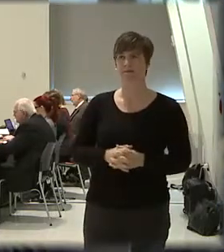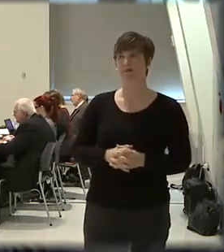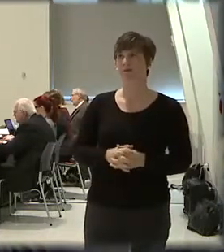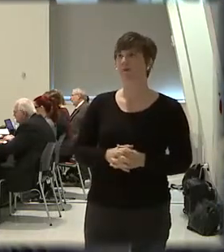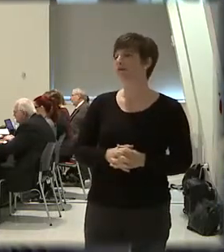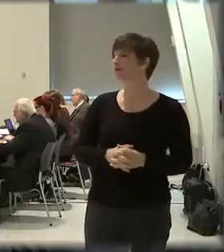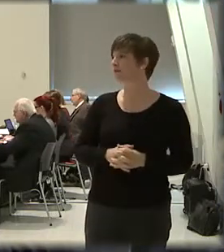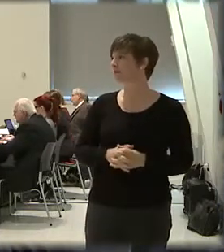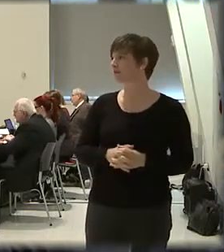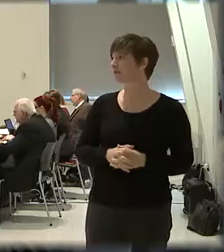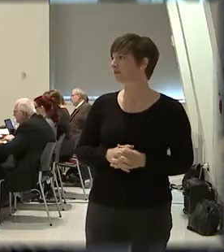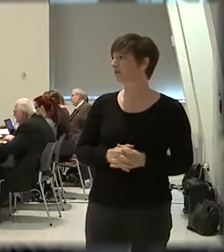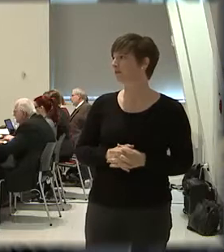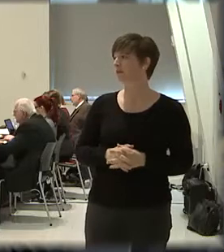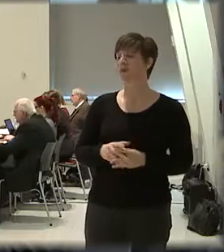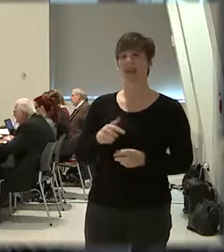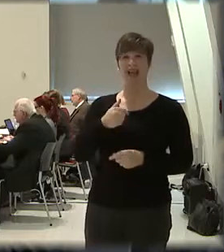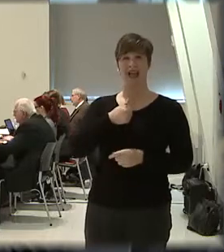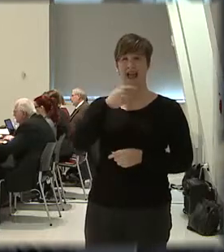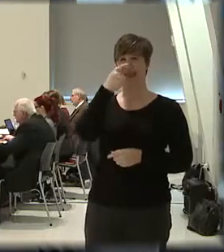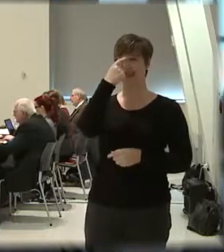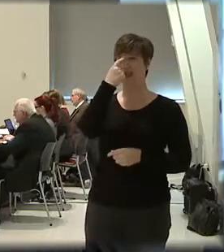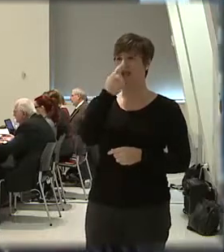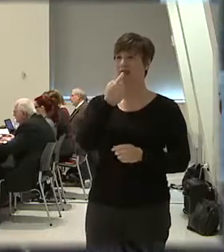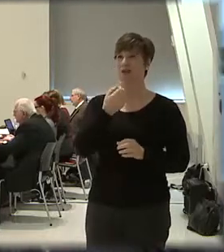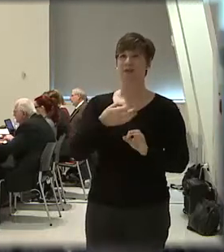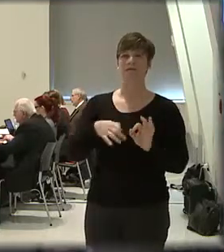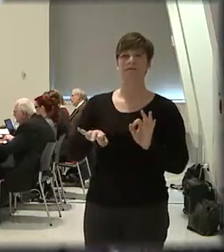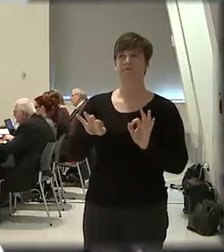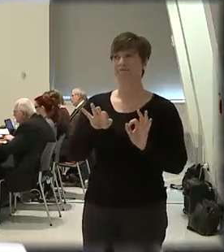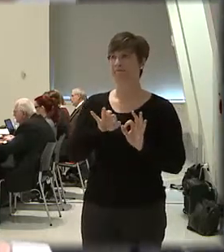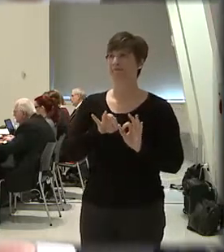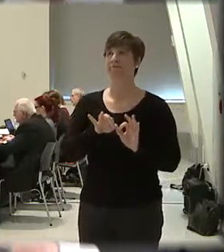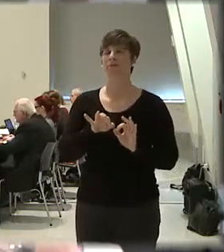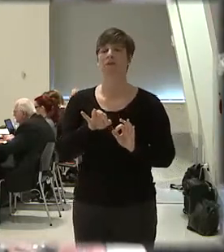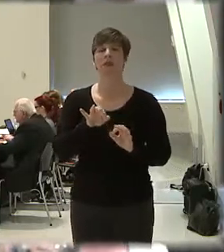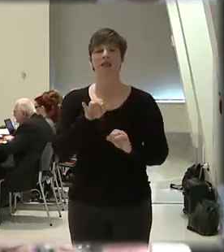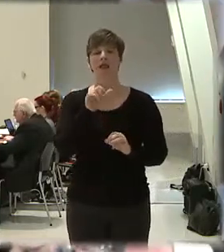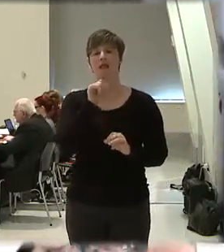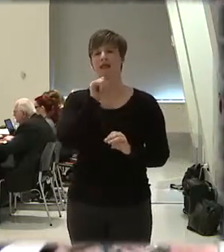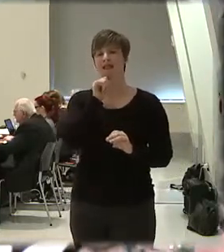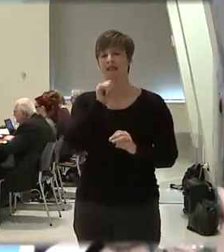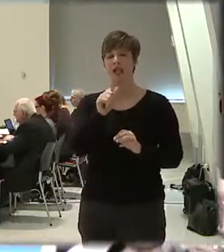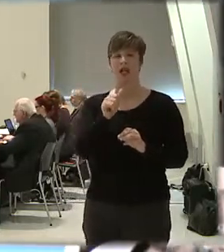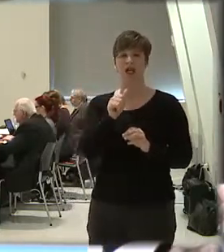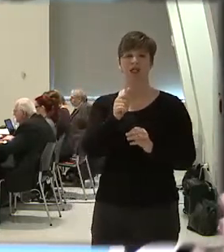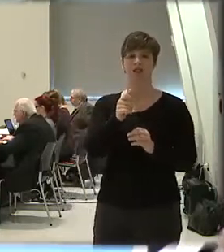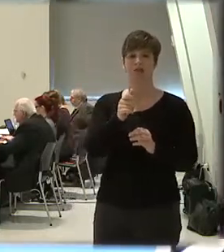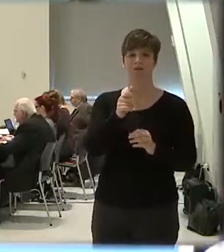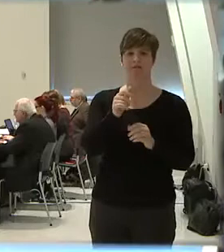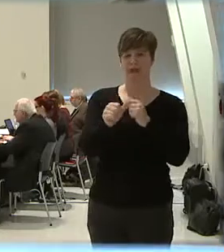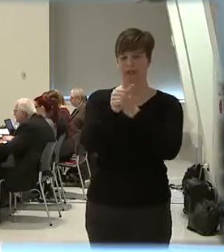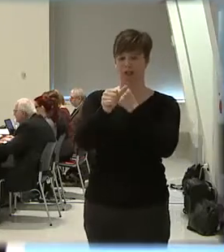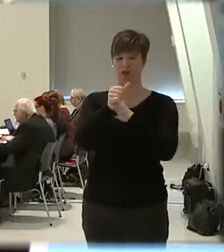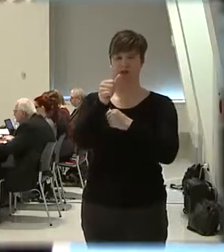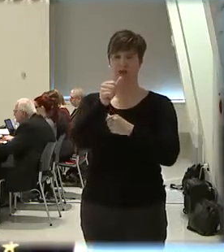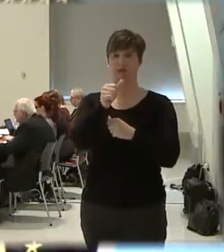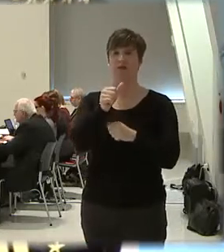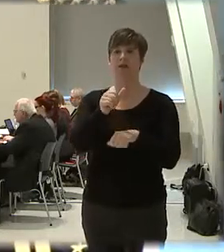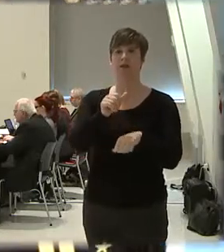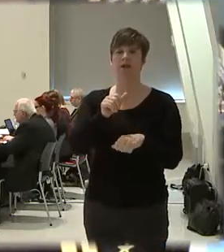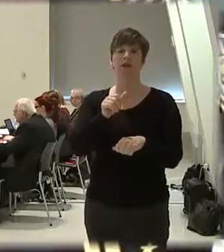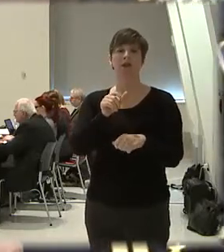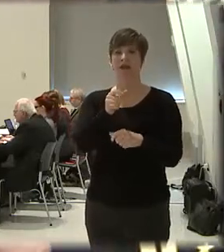I think it is, it's essential that in a non-hostile interaction with a community member who's a potential victim or